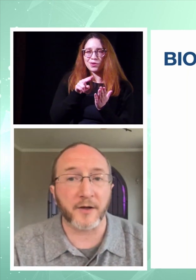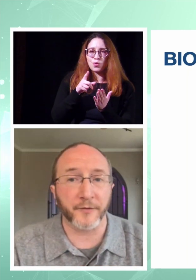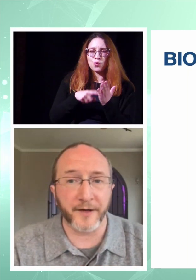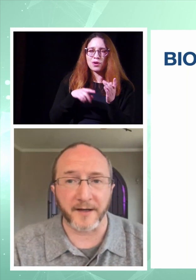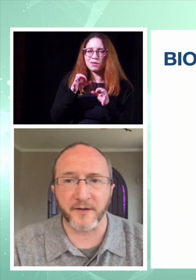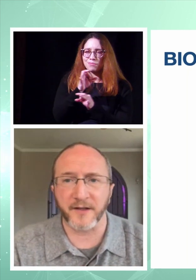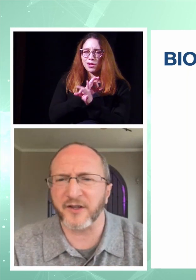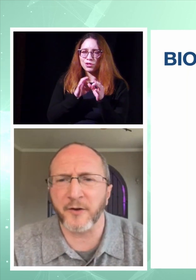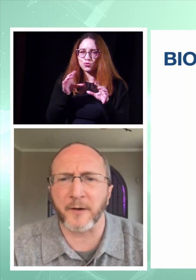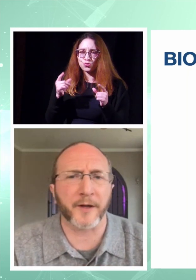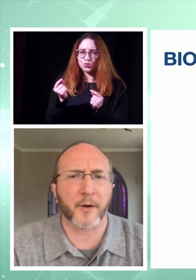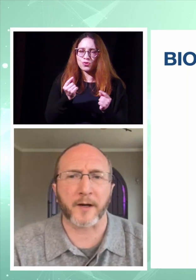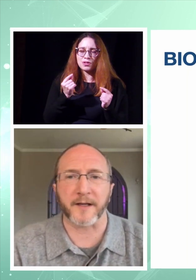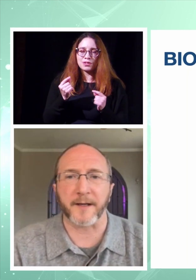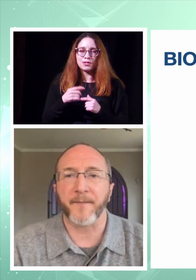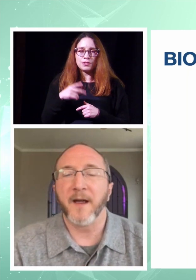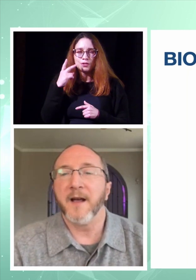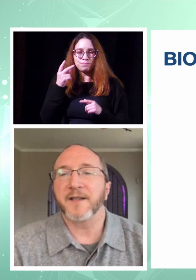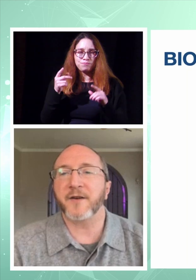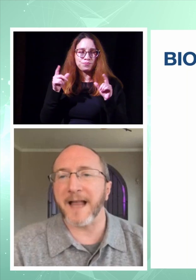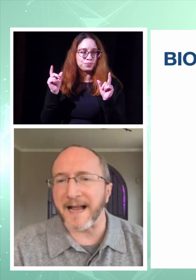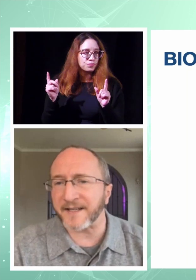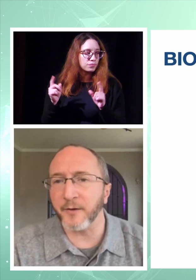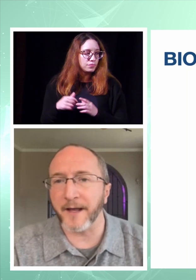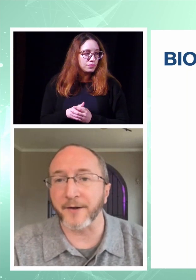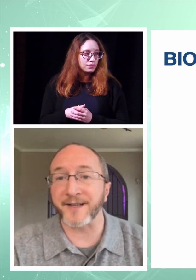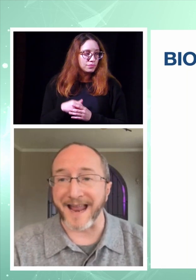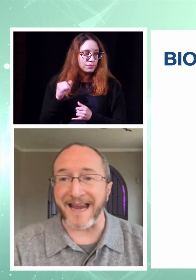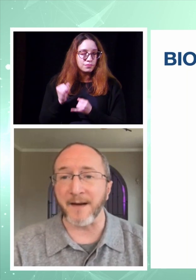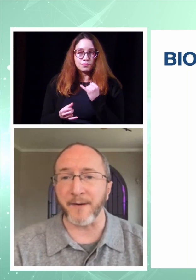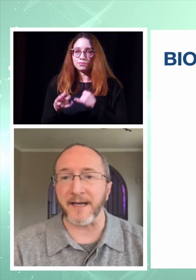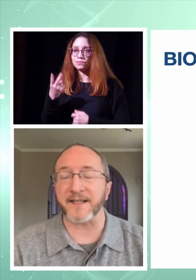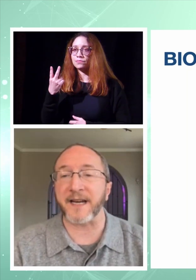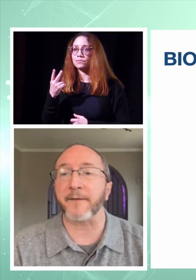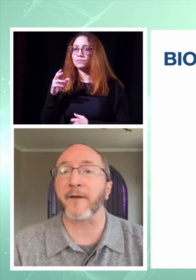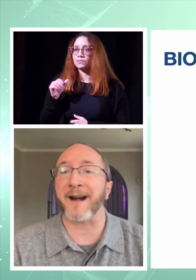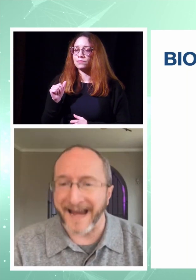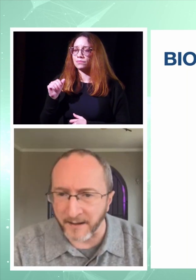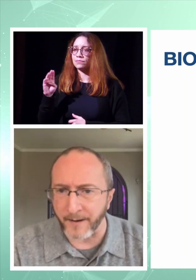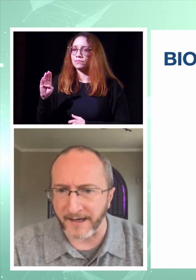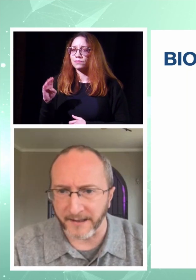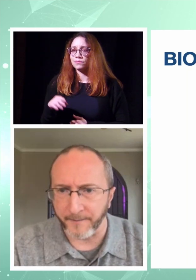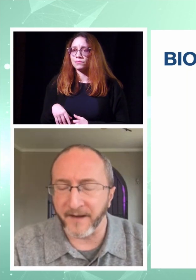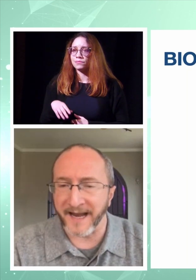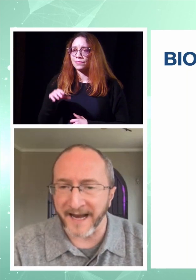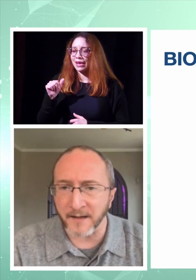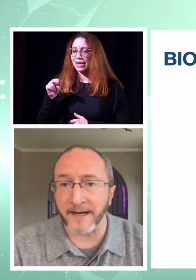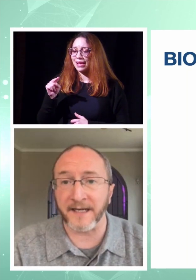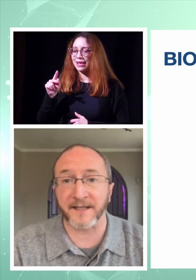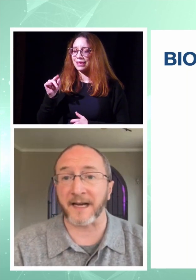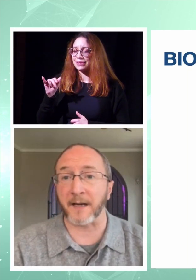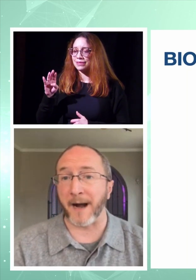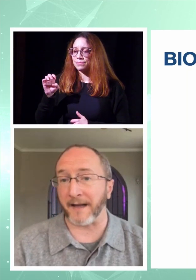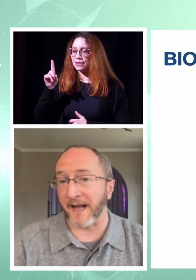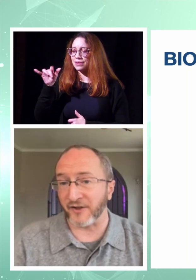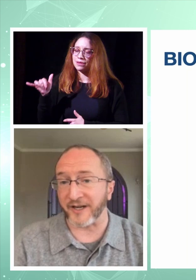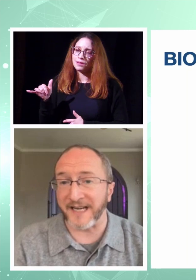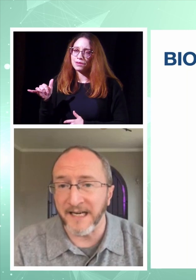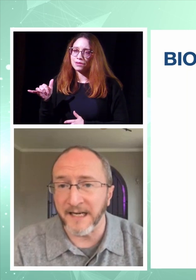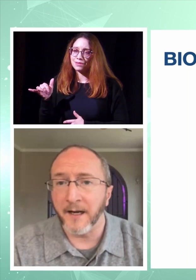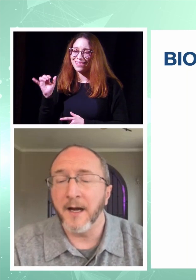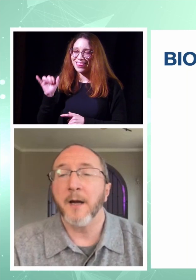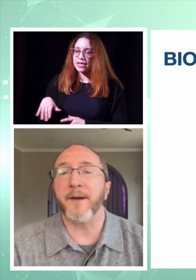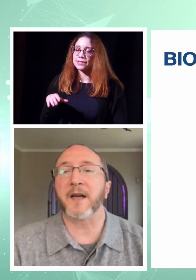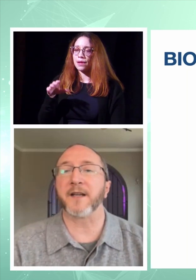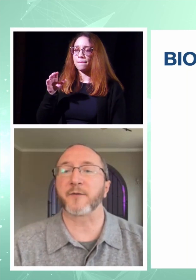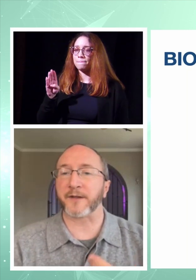the molecule does. So let's just do that really quickly. So the last two letters, AB, stand for antibody. An antibody is like a biologic